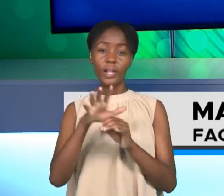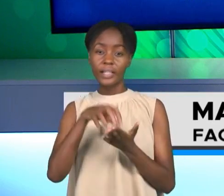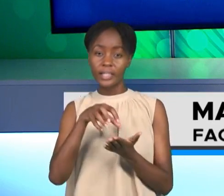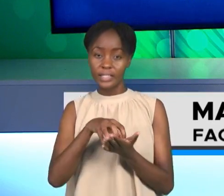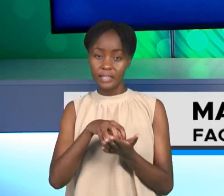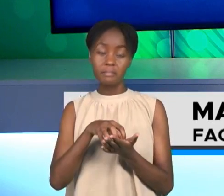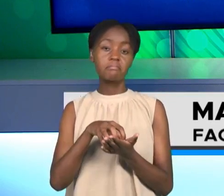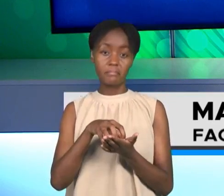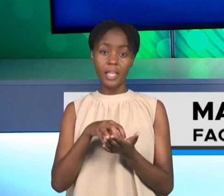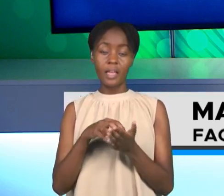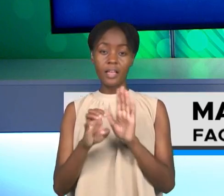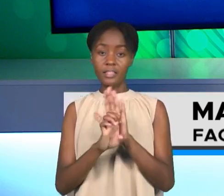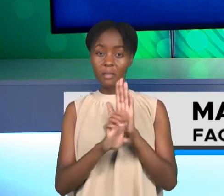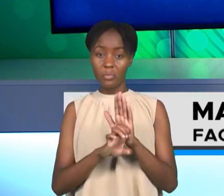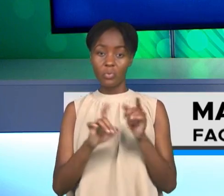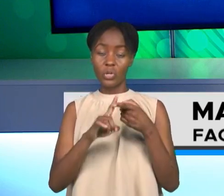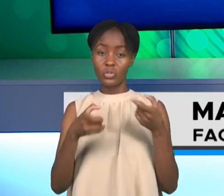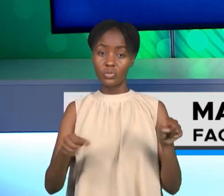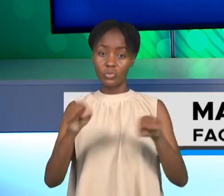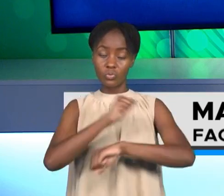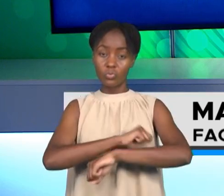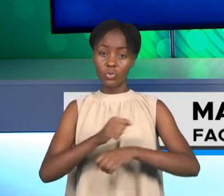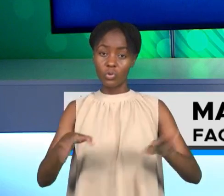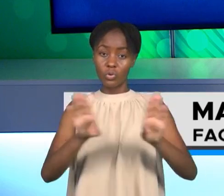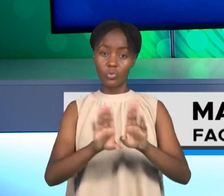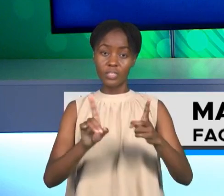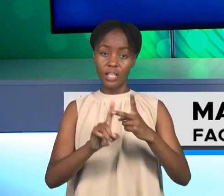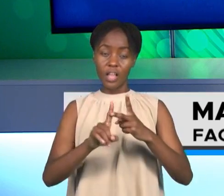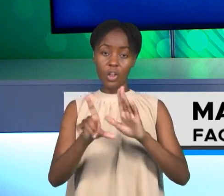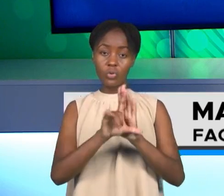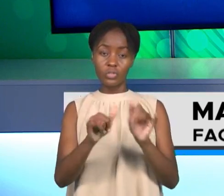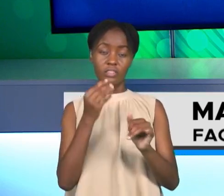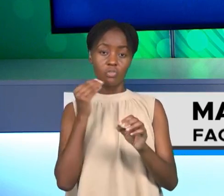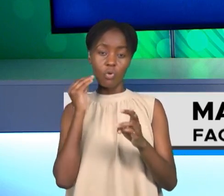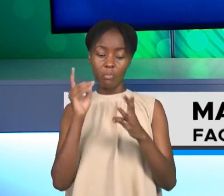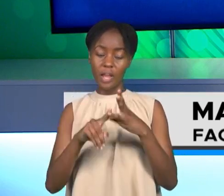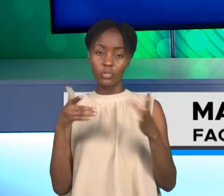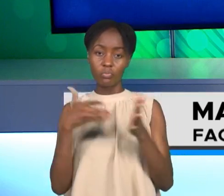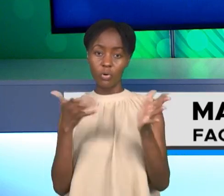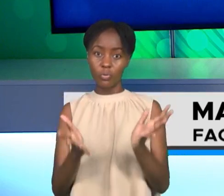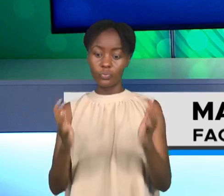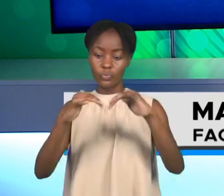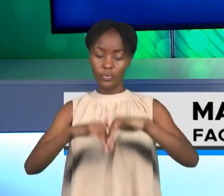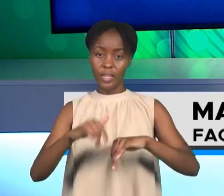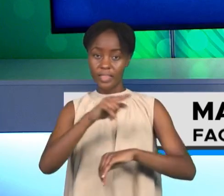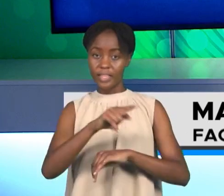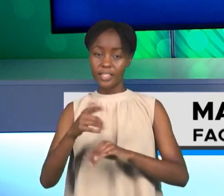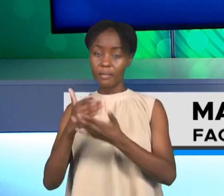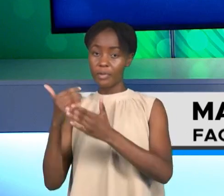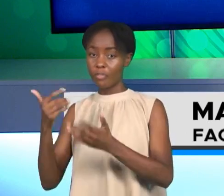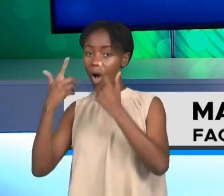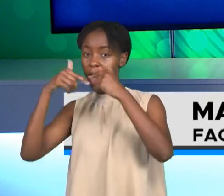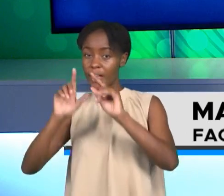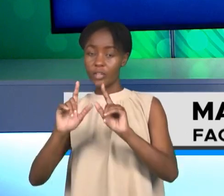schools closure, a nighttime curfew, and no gatherings of over 50 people. The measures come 5 days after Chakwera declared a state